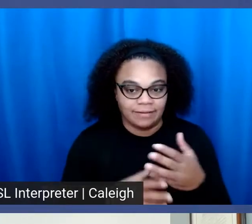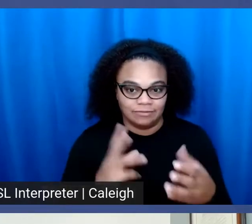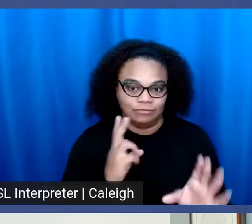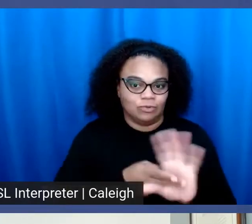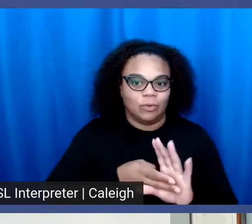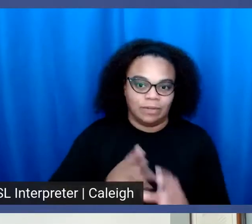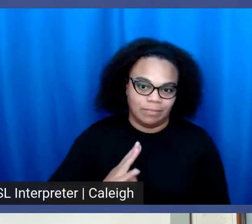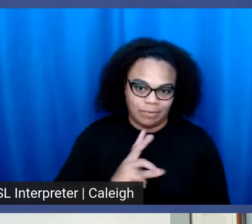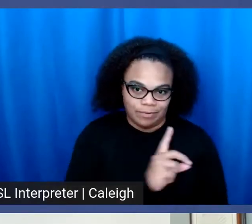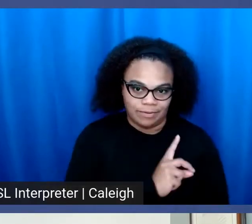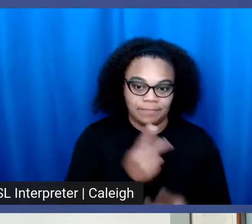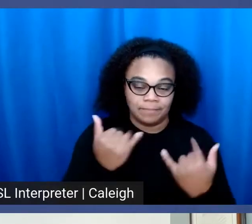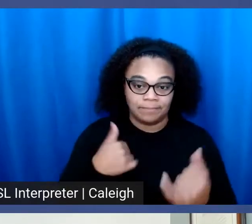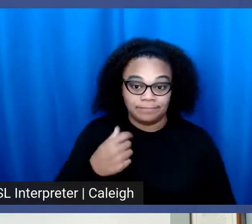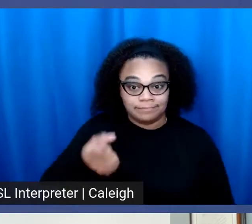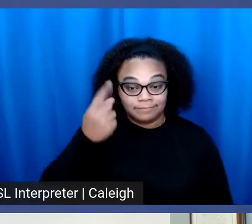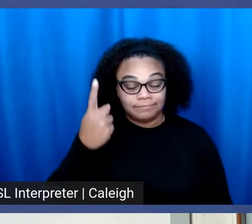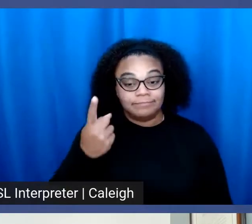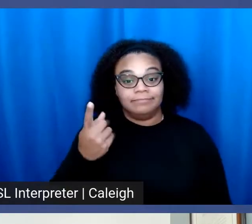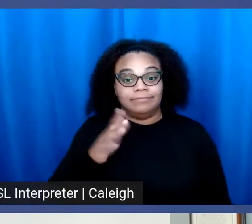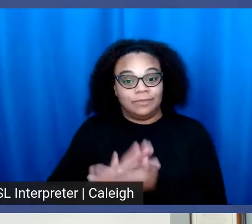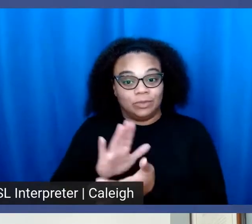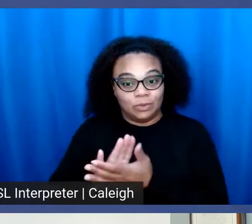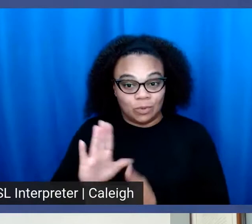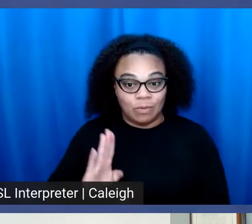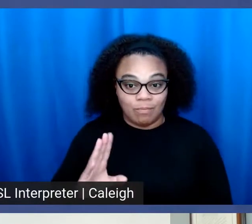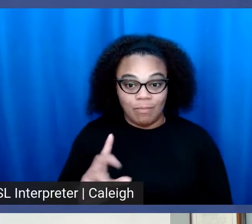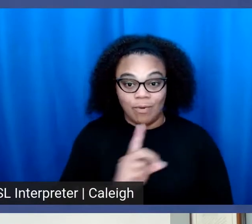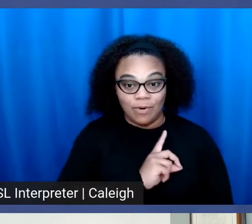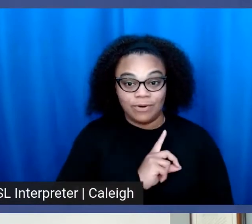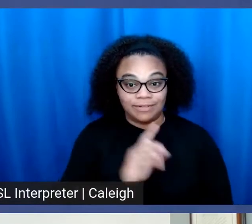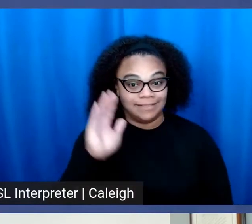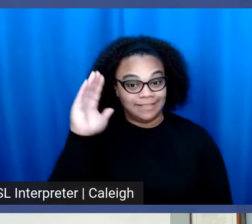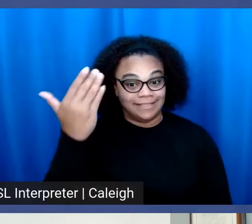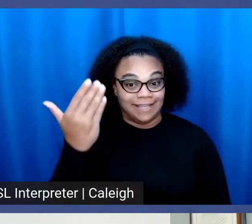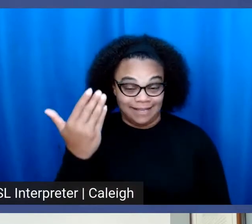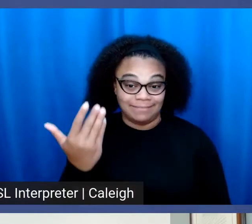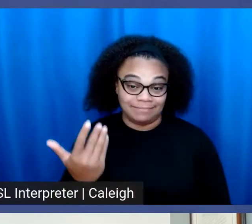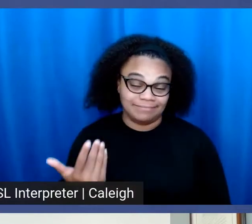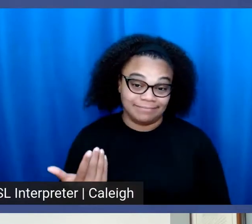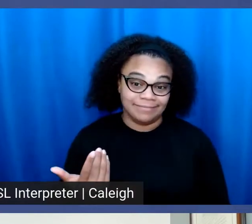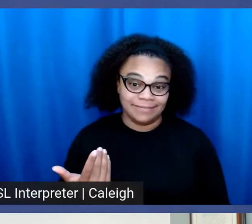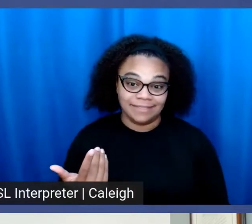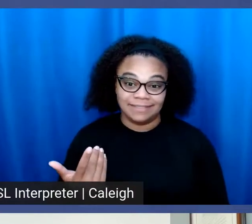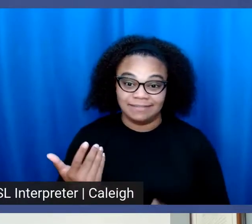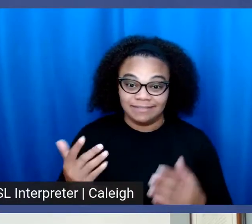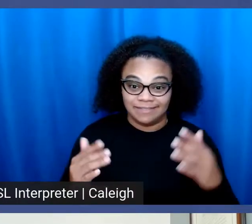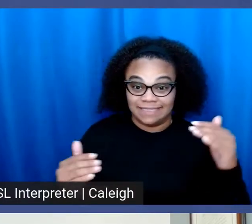are stacked against the First Amendment.